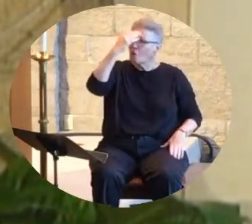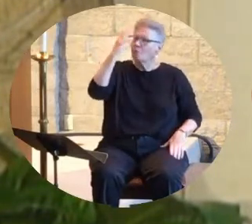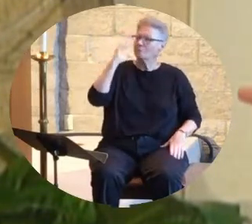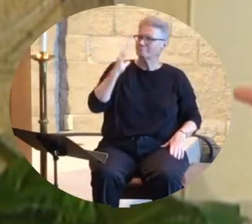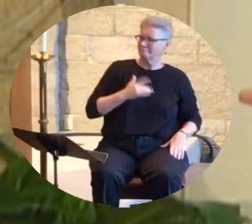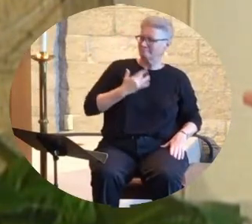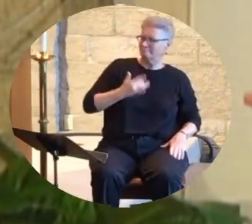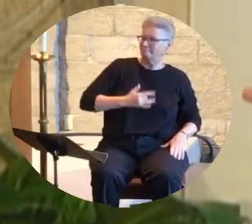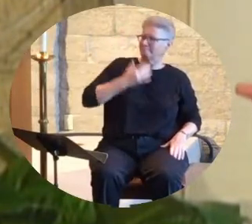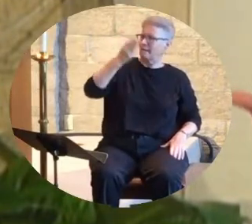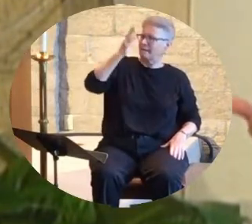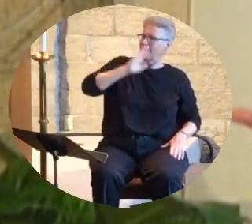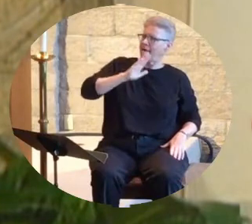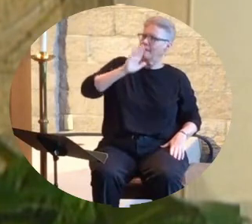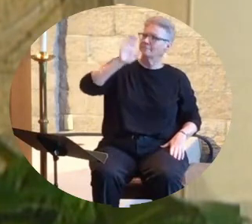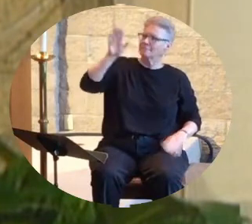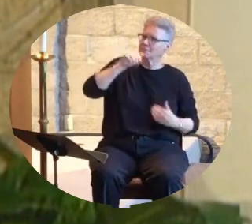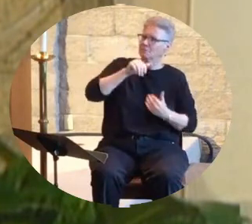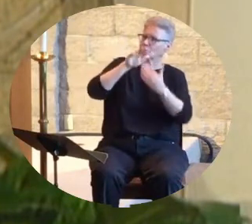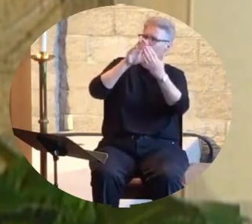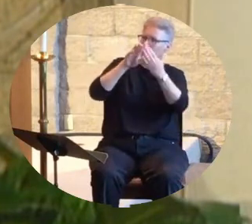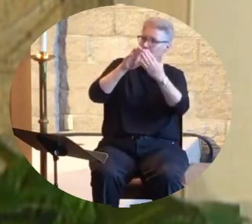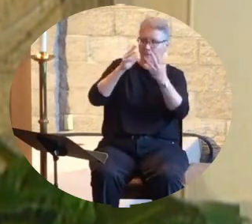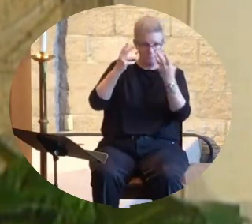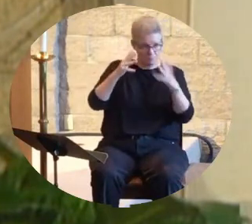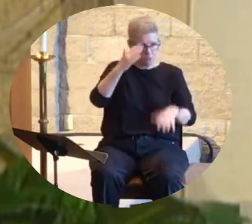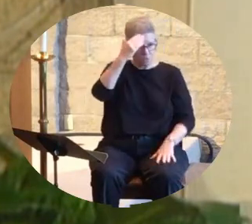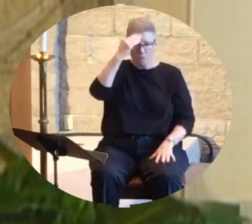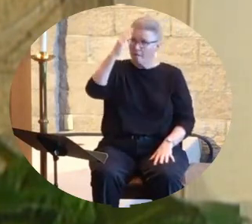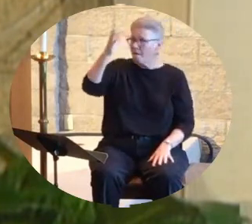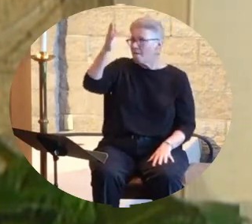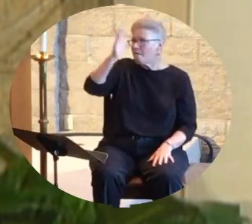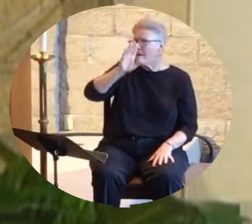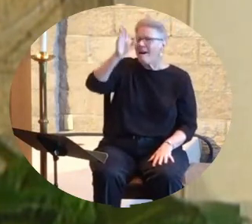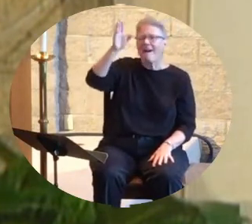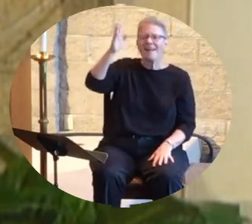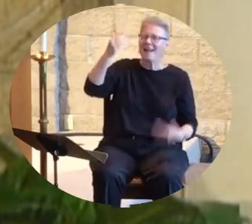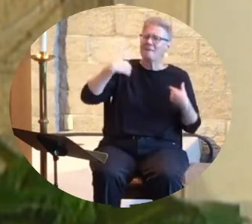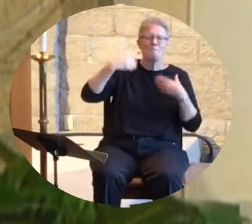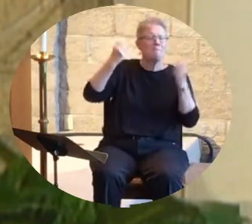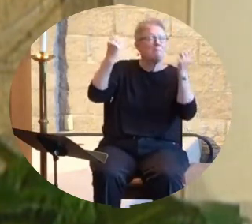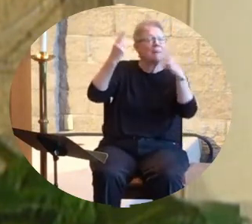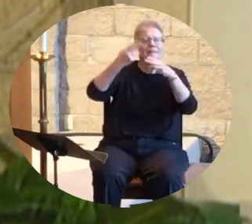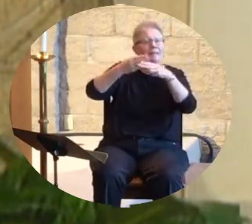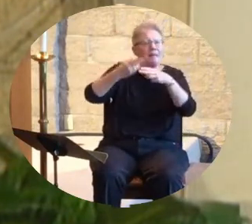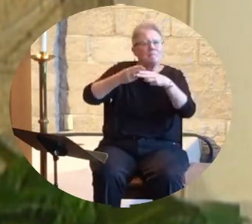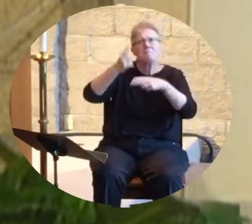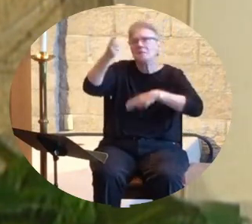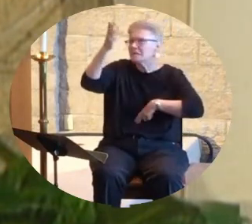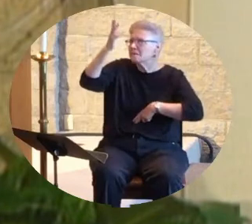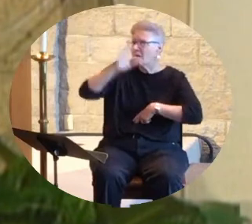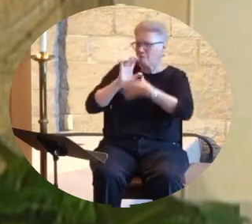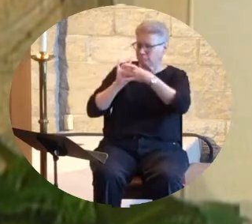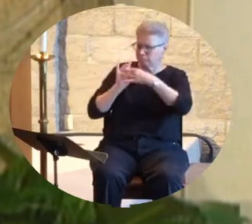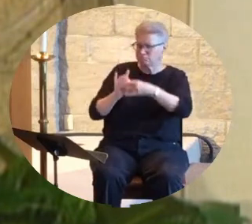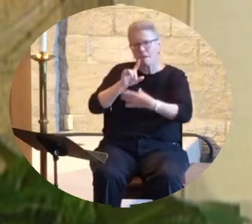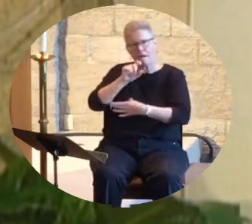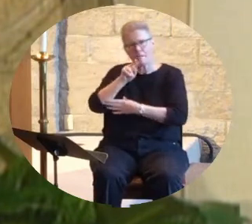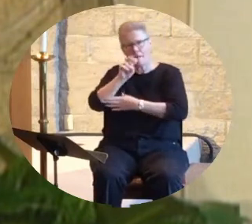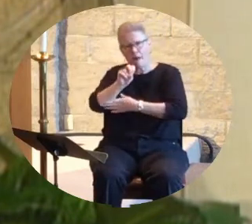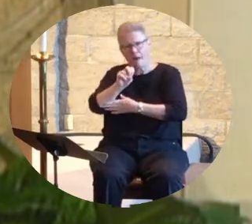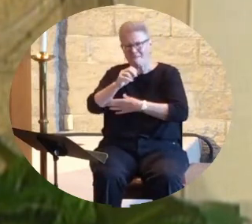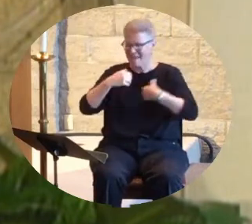We know that God is known by many names. God is a God of love that has no end and power and